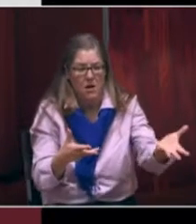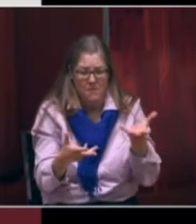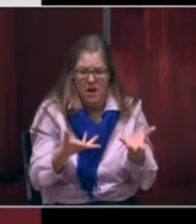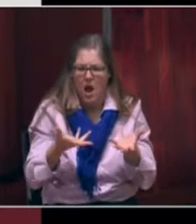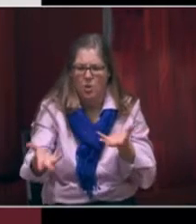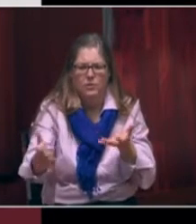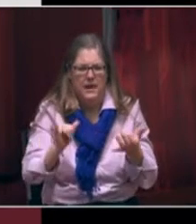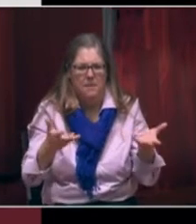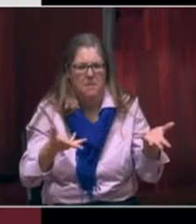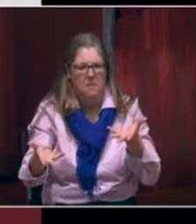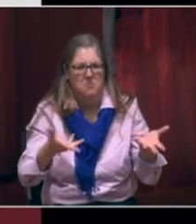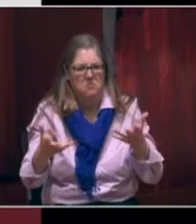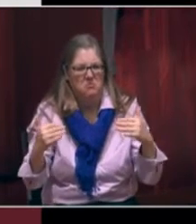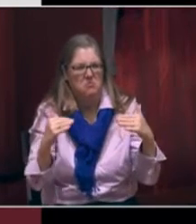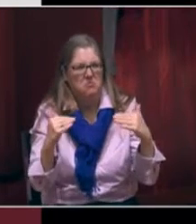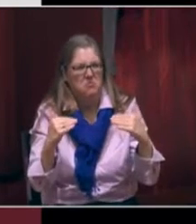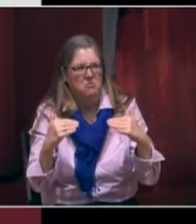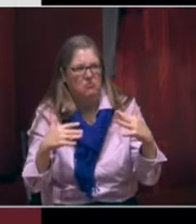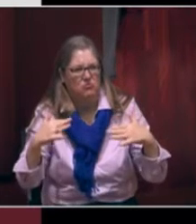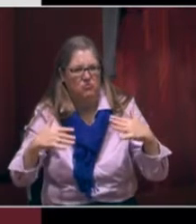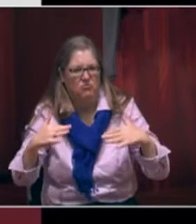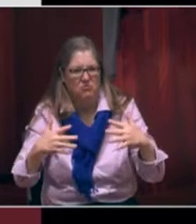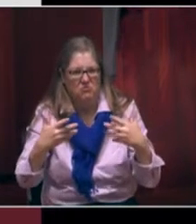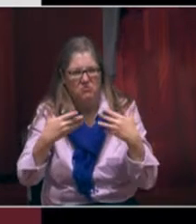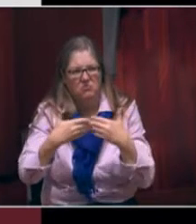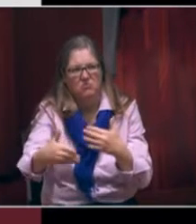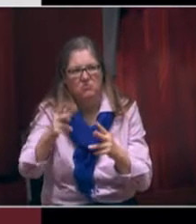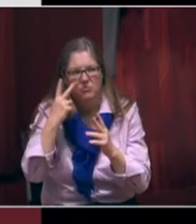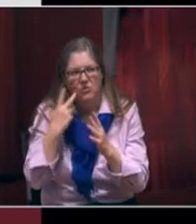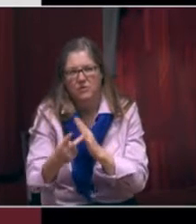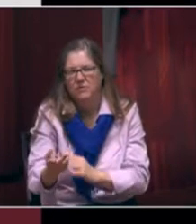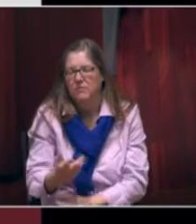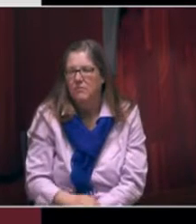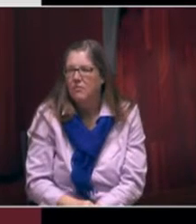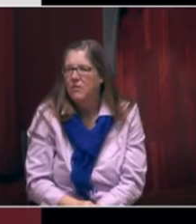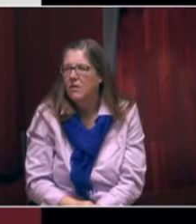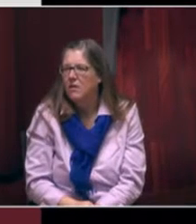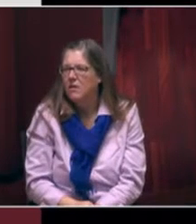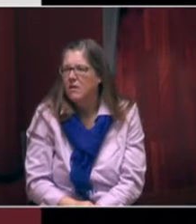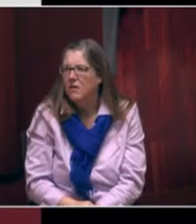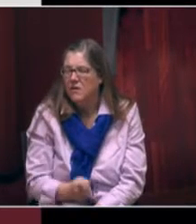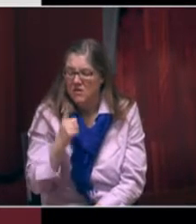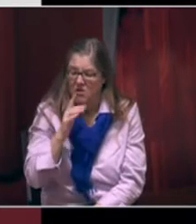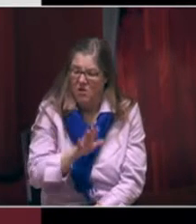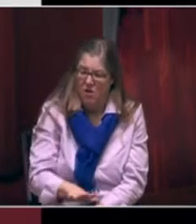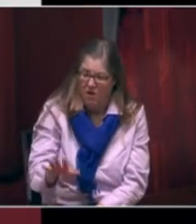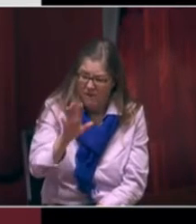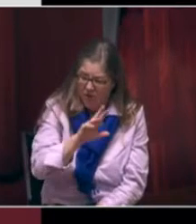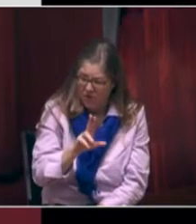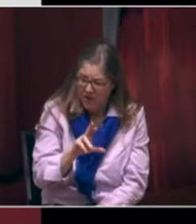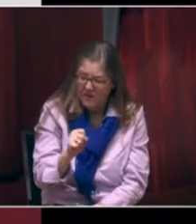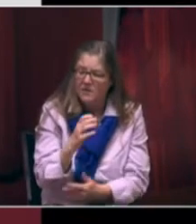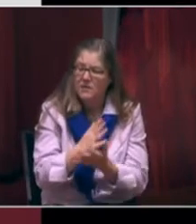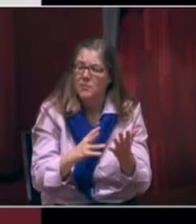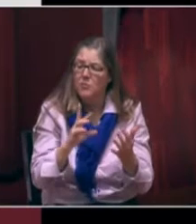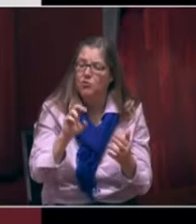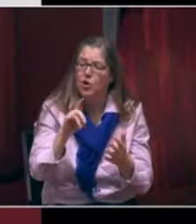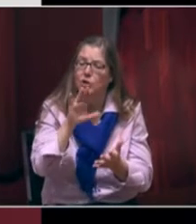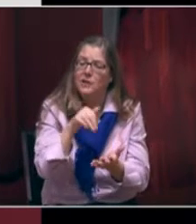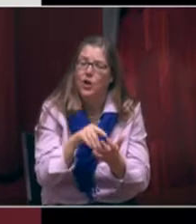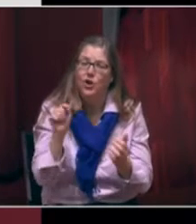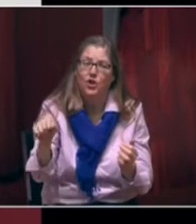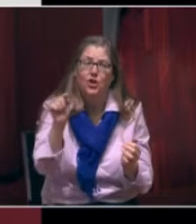So we gained all those, quote, bays, but a lot of them are interspersed all over the nation. And some of the record centers remain